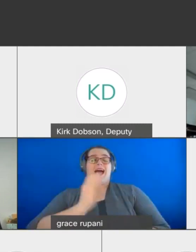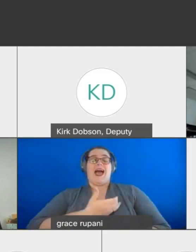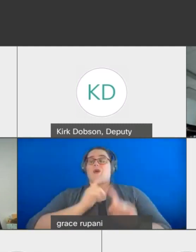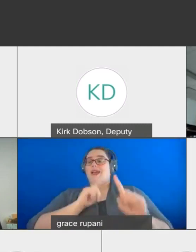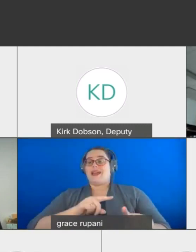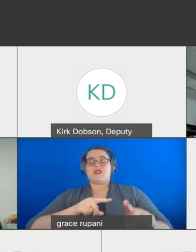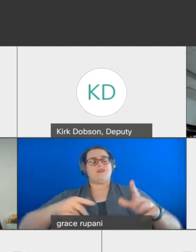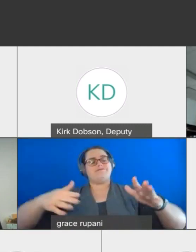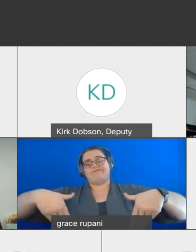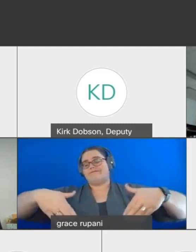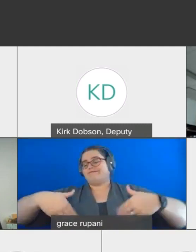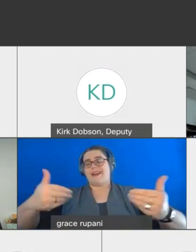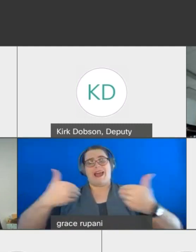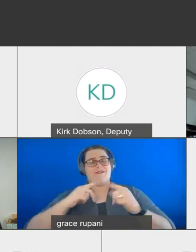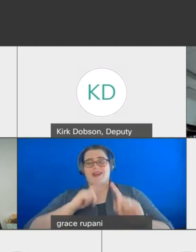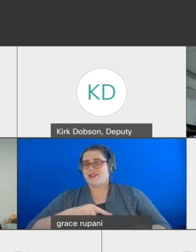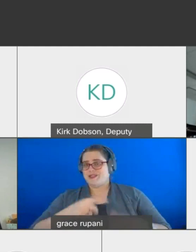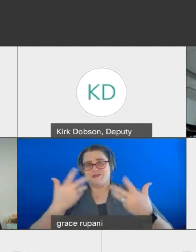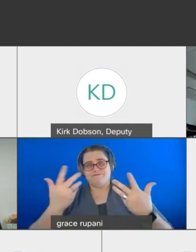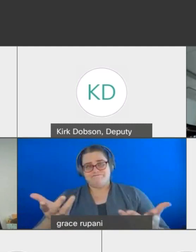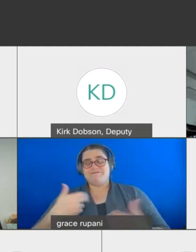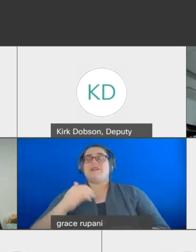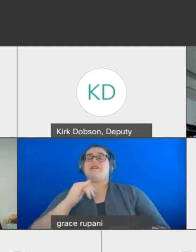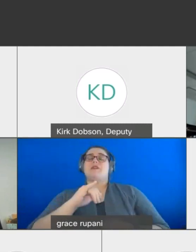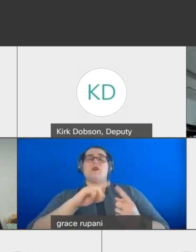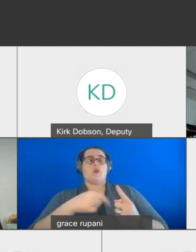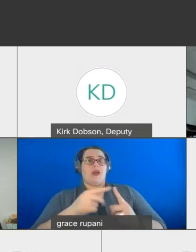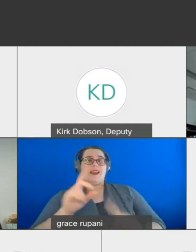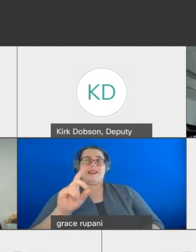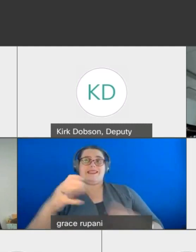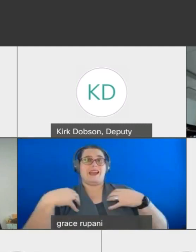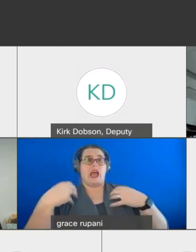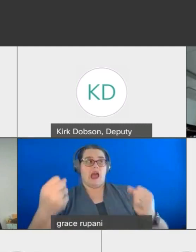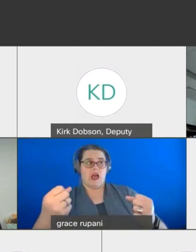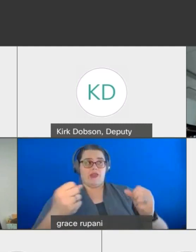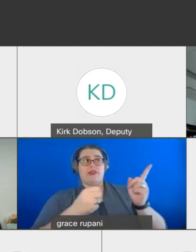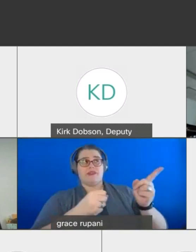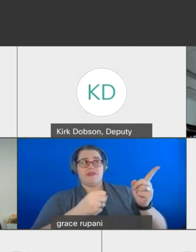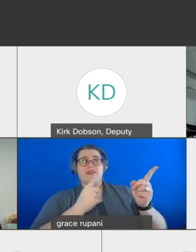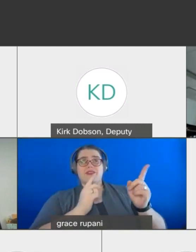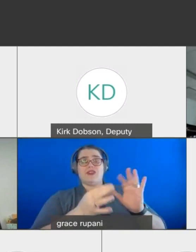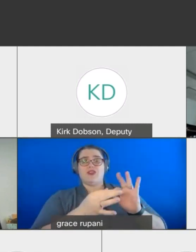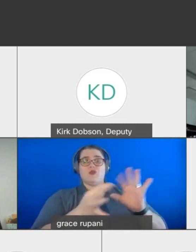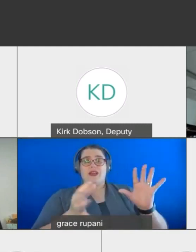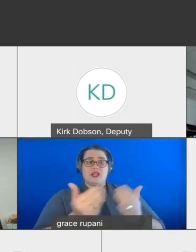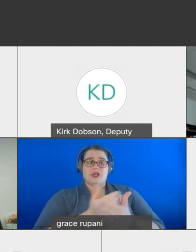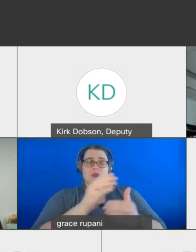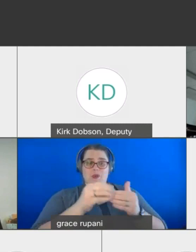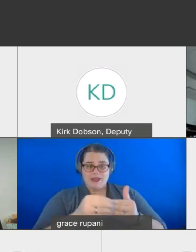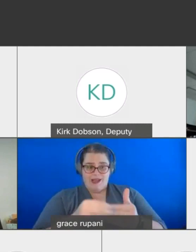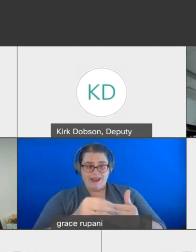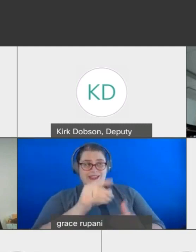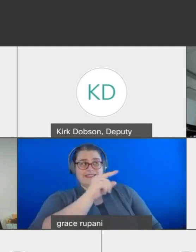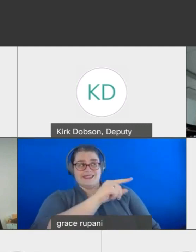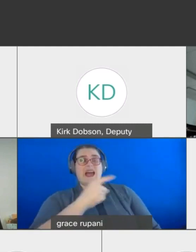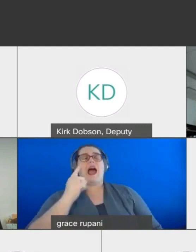answer will be included. I expect those kinds of questions to be